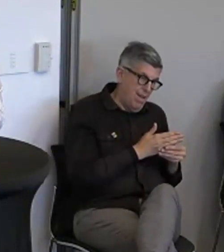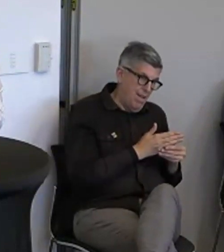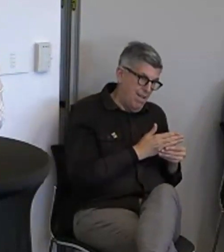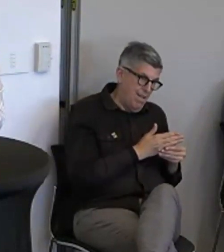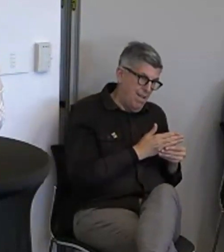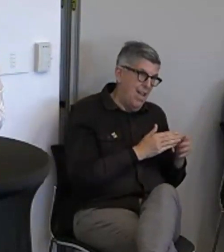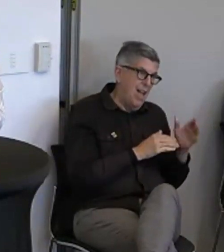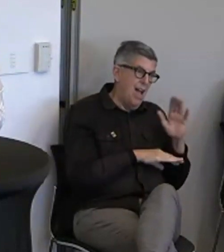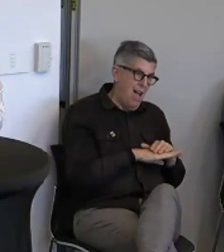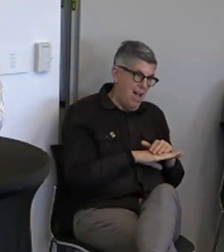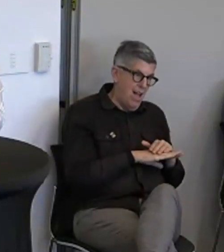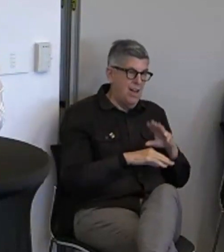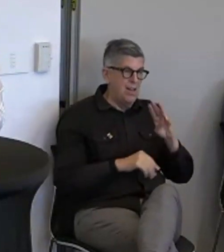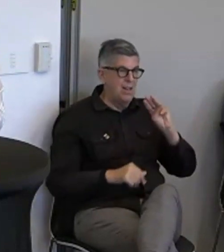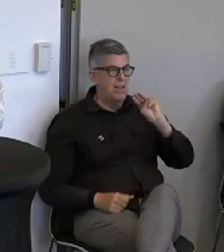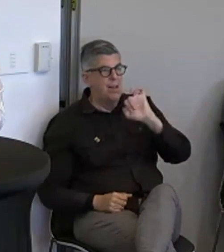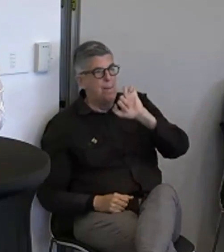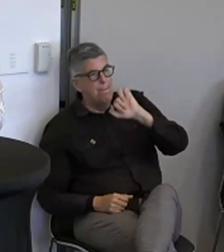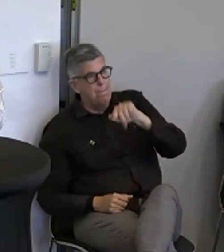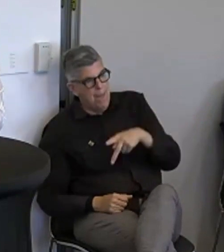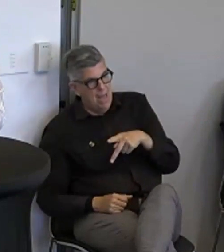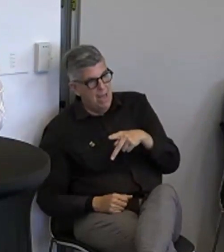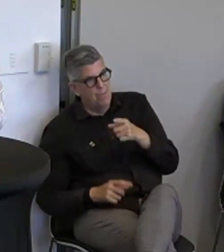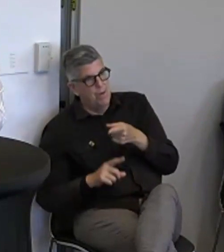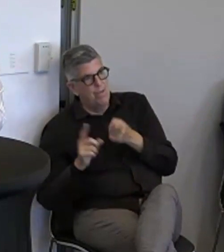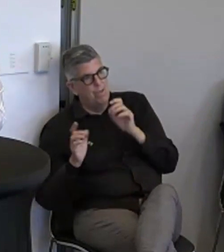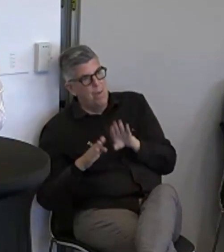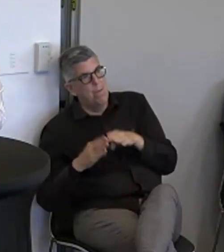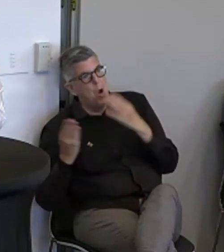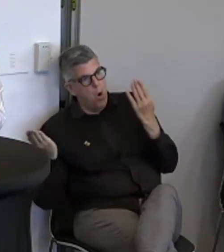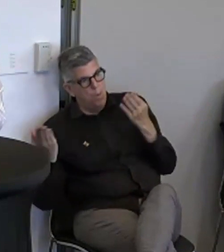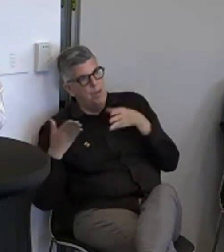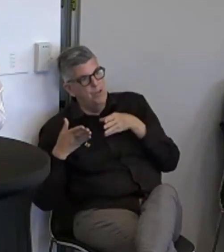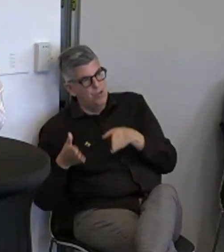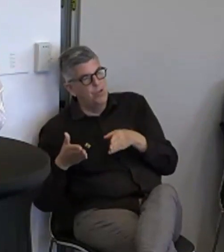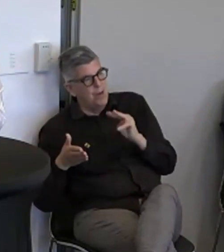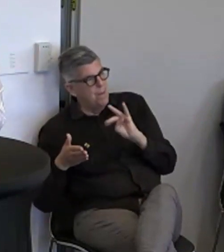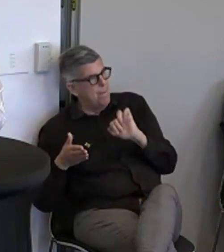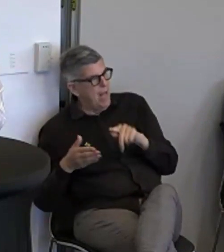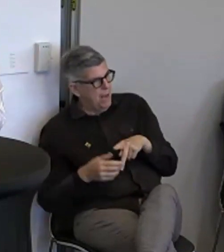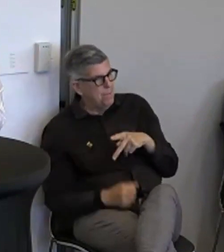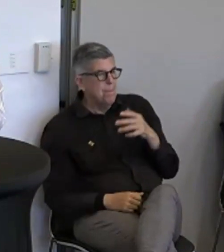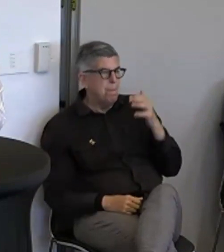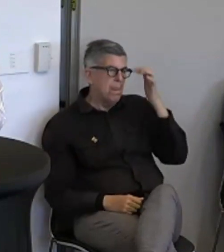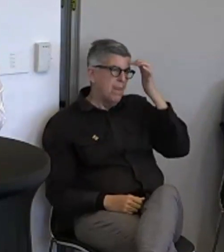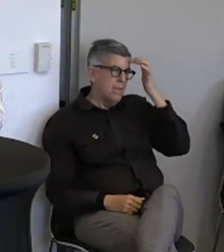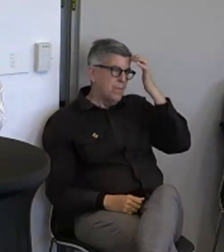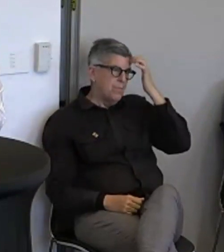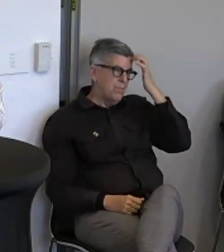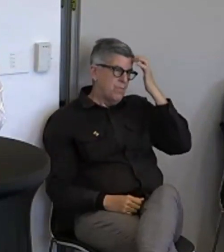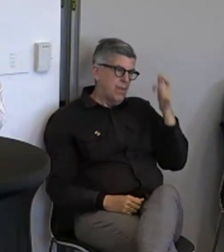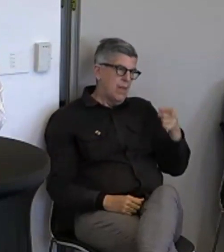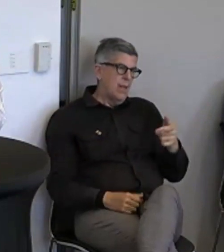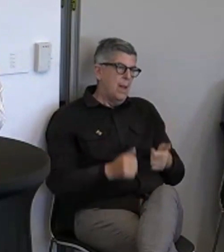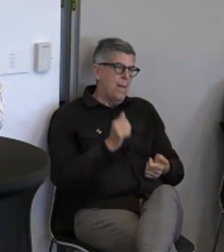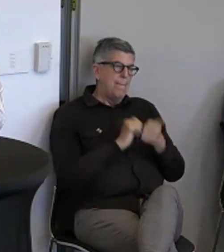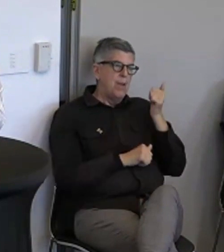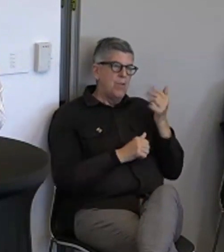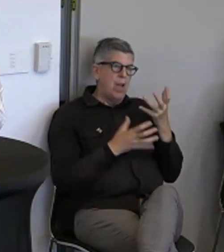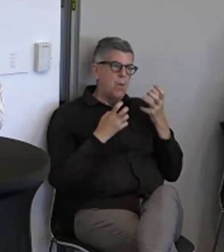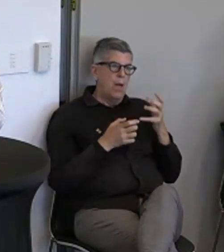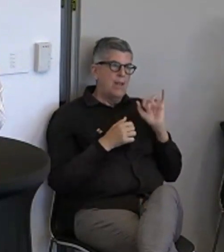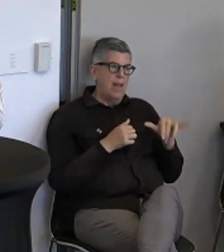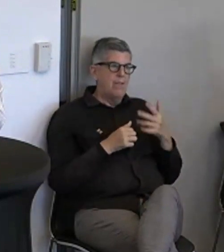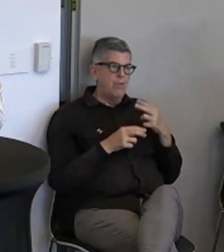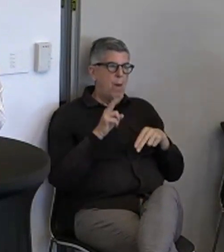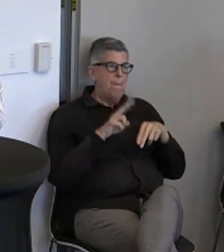a map that you would get from OpenStreetMap or something like that. Because I mostly want it for like buildings, because I feel